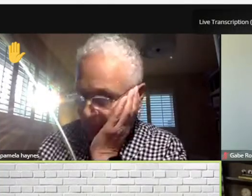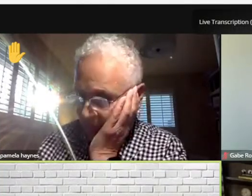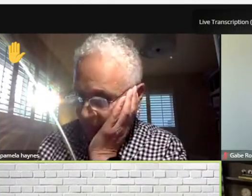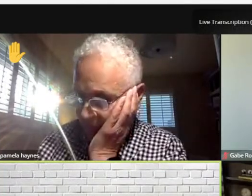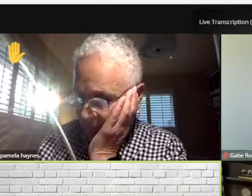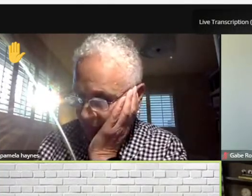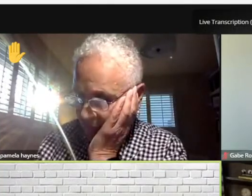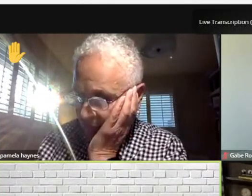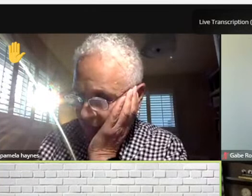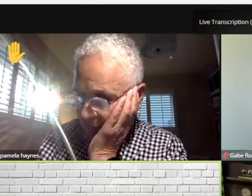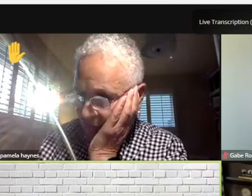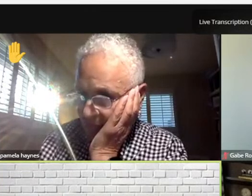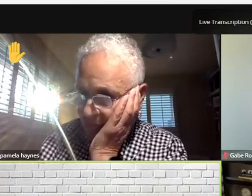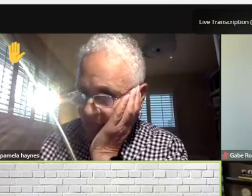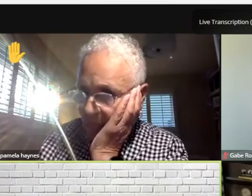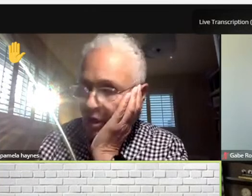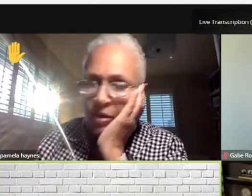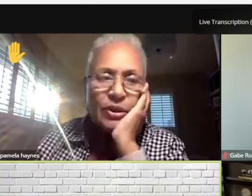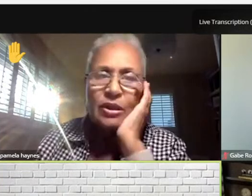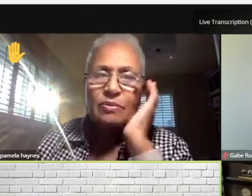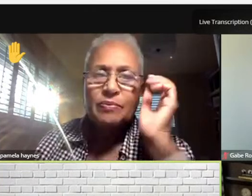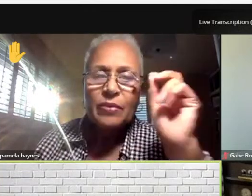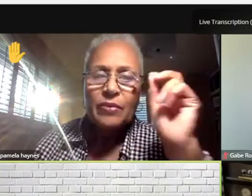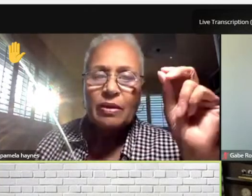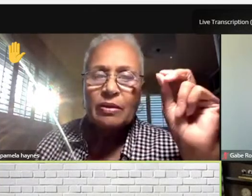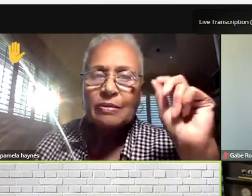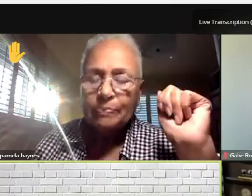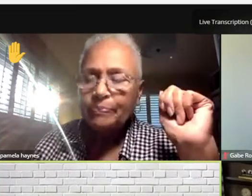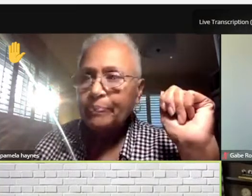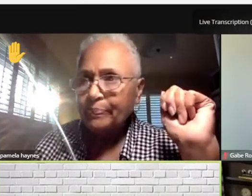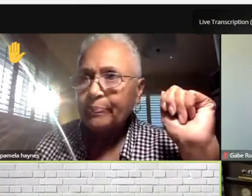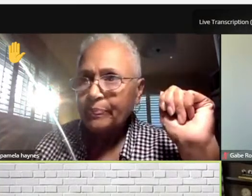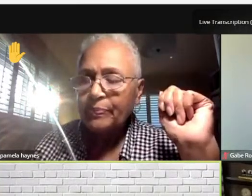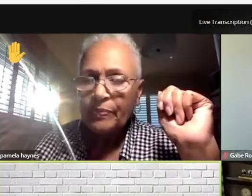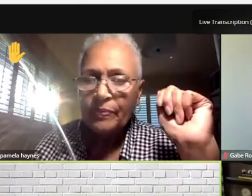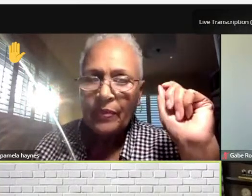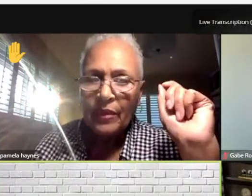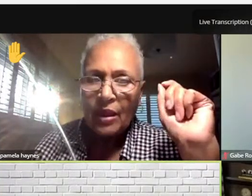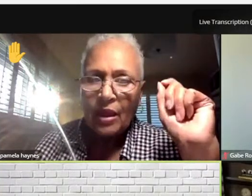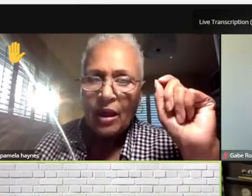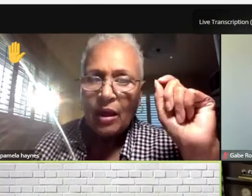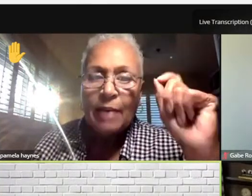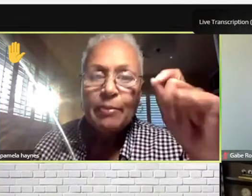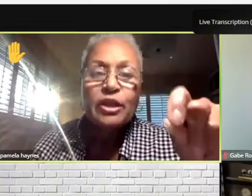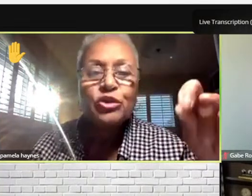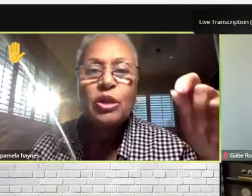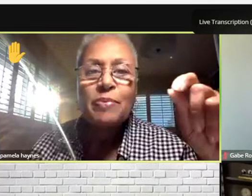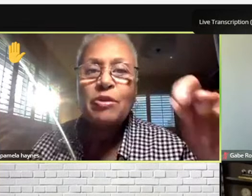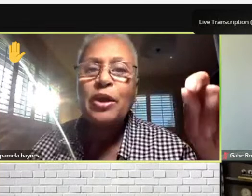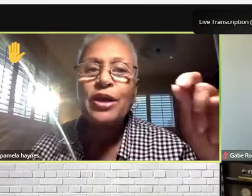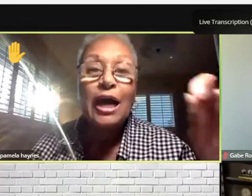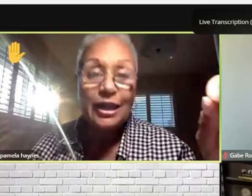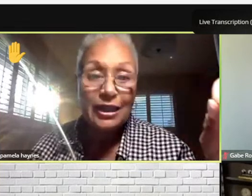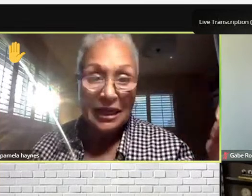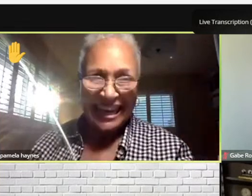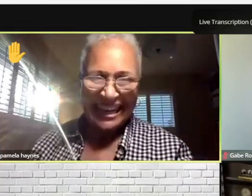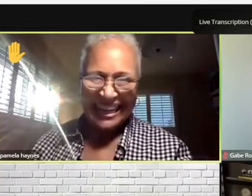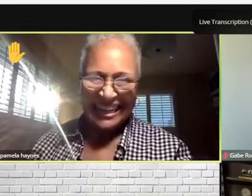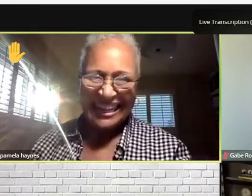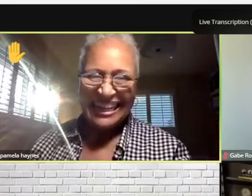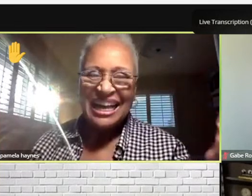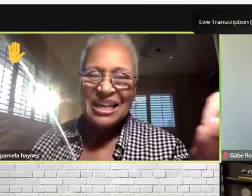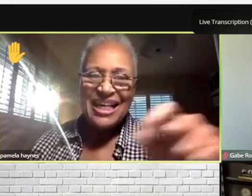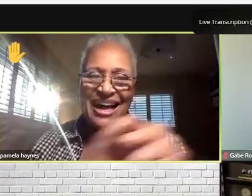to test periodically. So that is a model that the state is embarking upon. I'm concerned about the